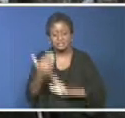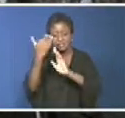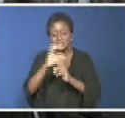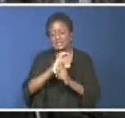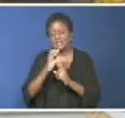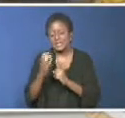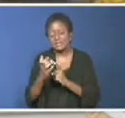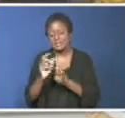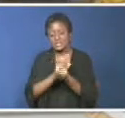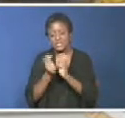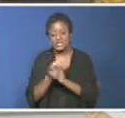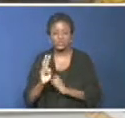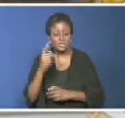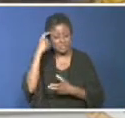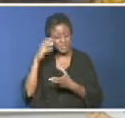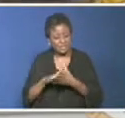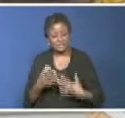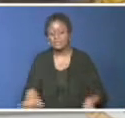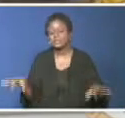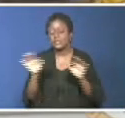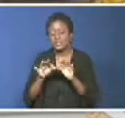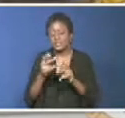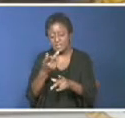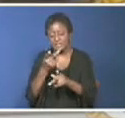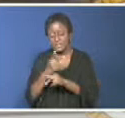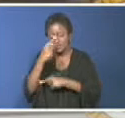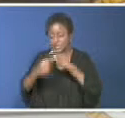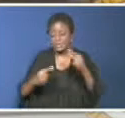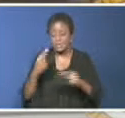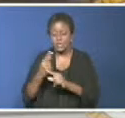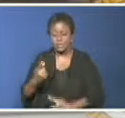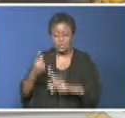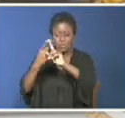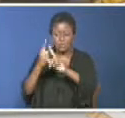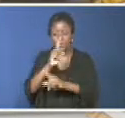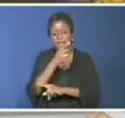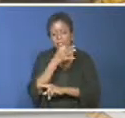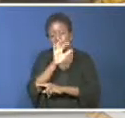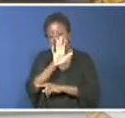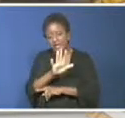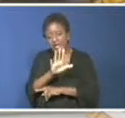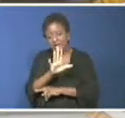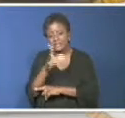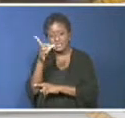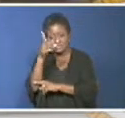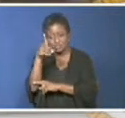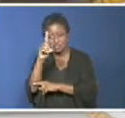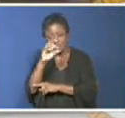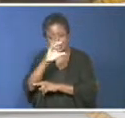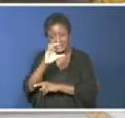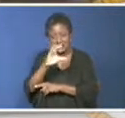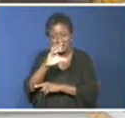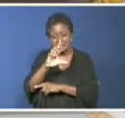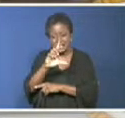it is of the utmost importance to keep the global goal of 1.5 degrees Celsius